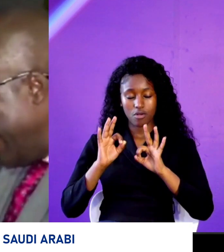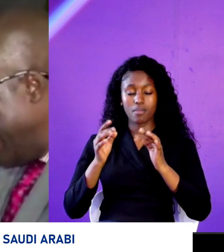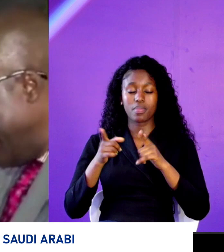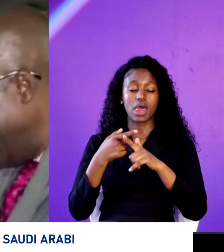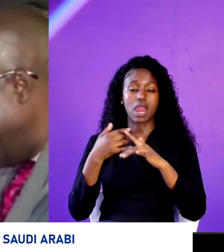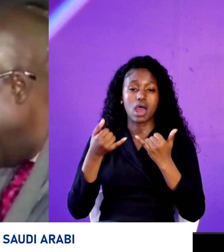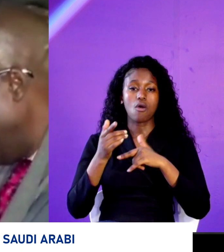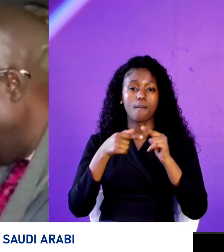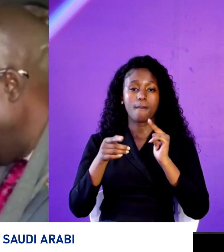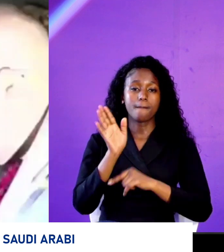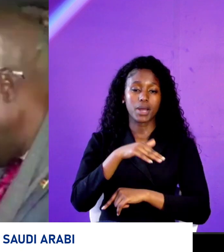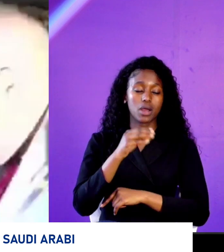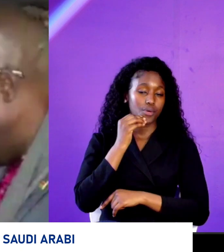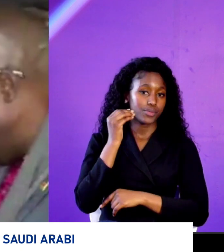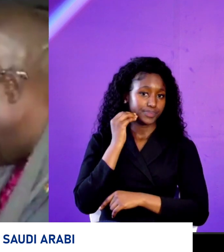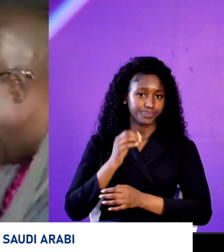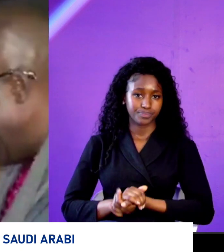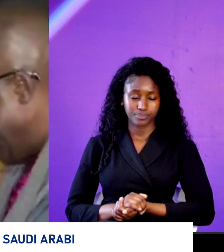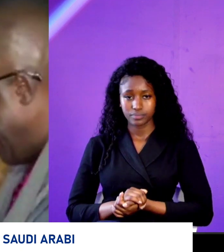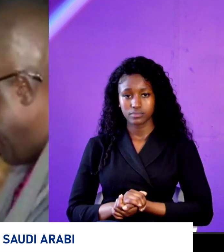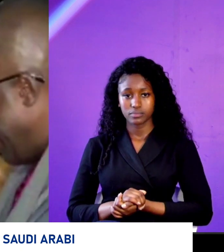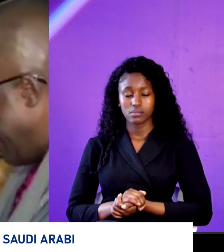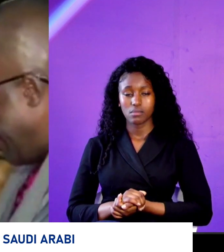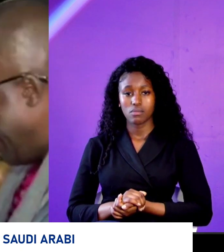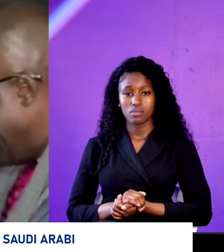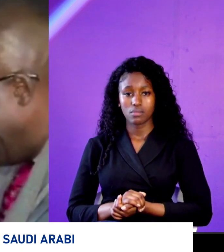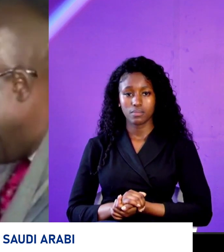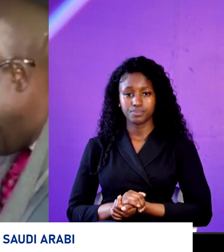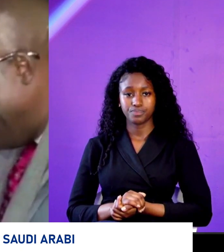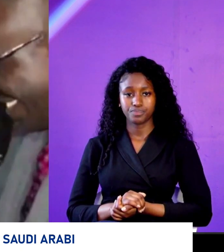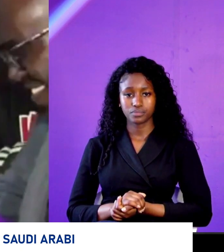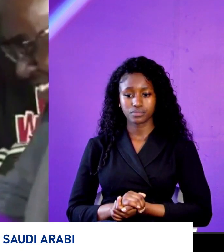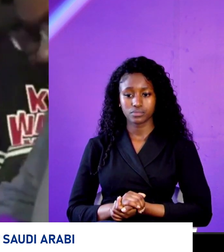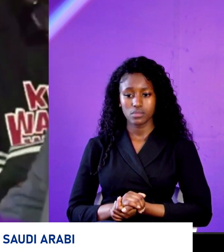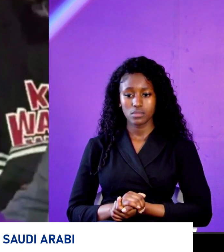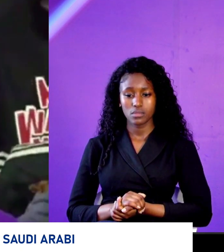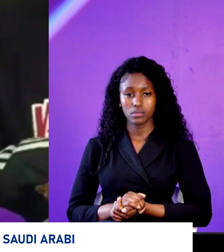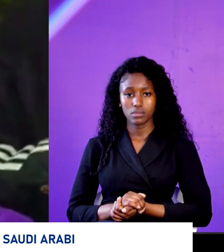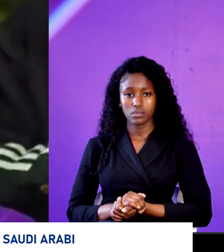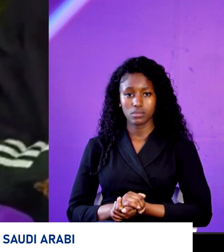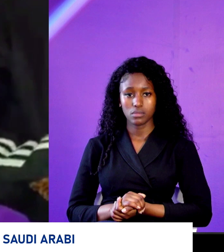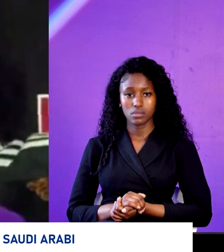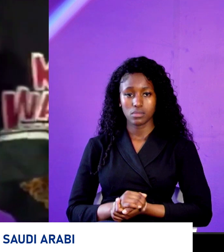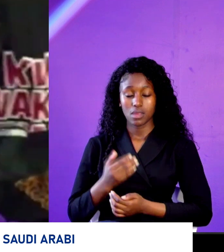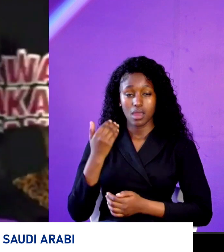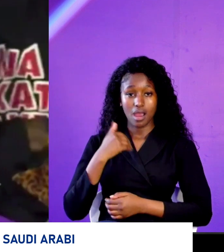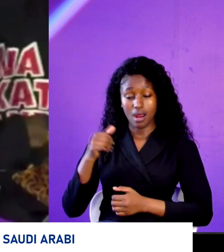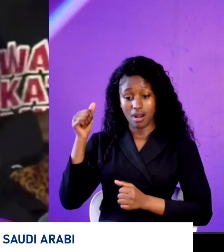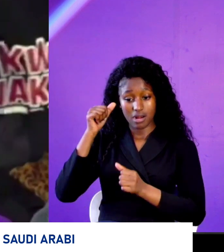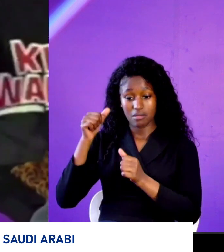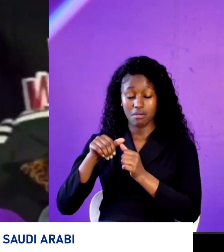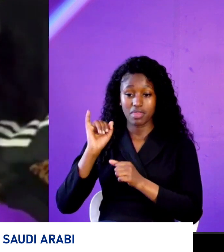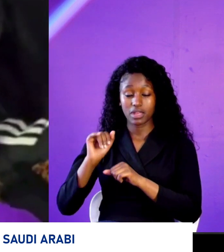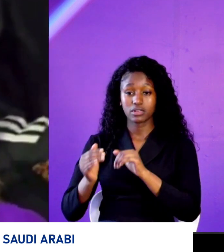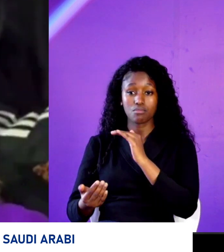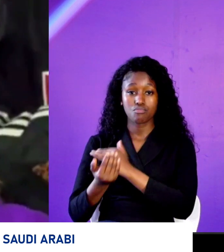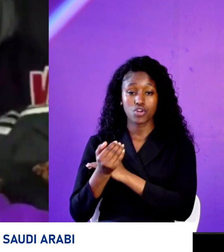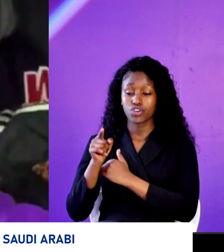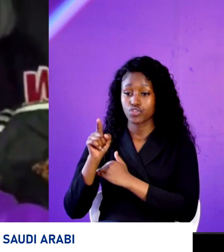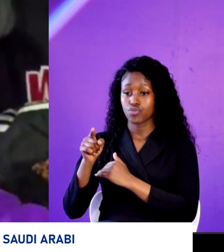You never disappoint. Yeah, I remember that morning, and I'm so grateful. You opened your